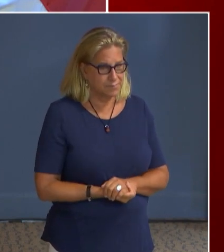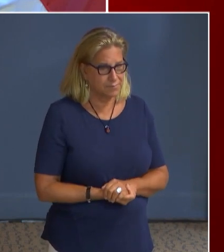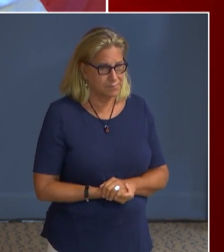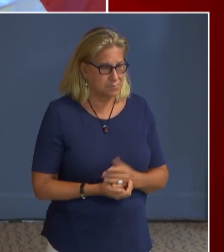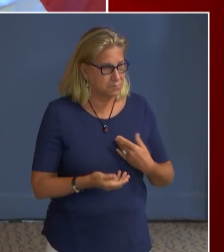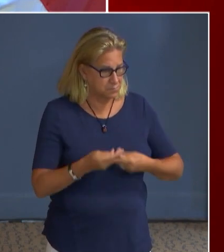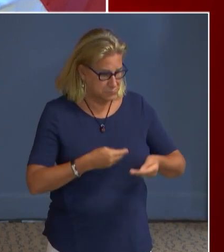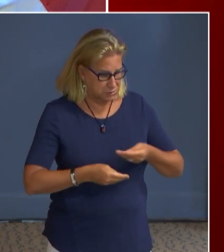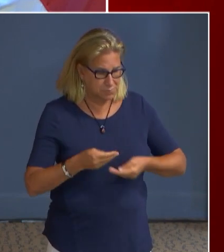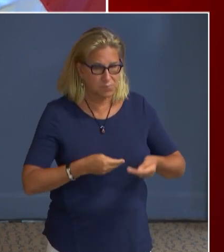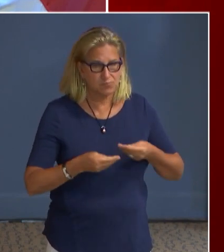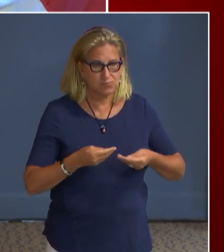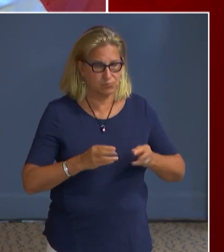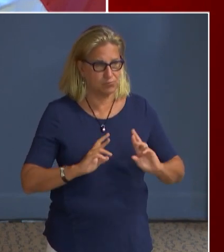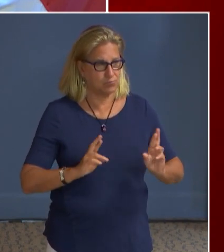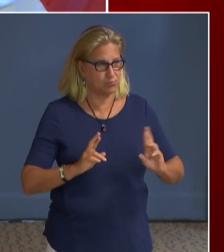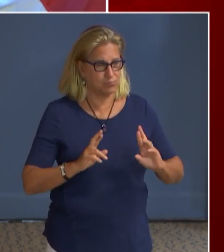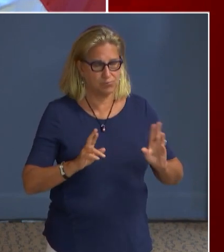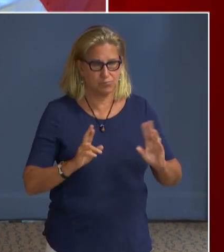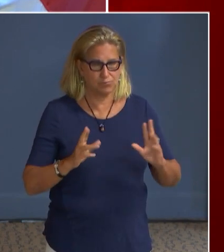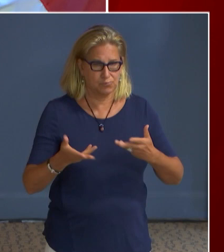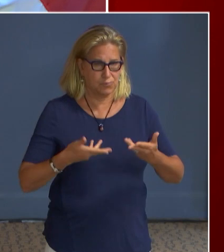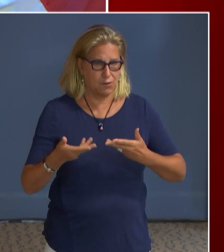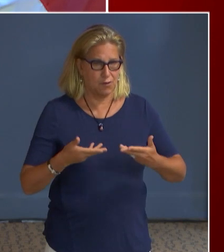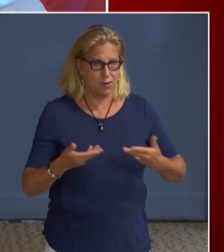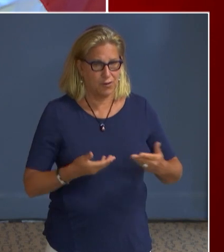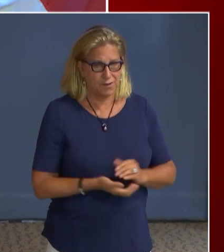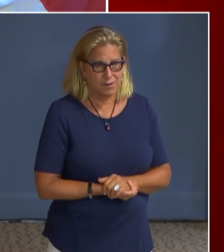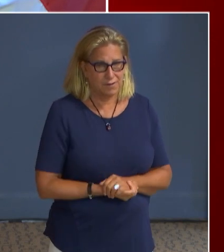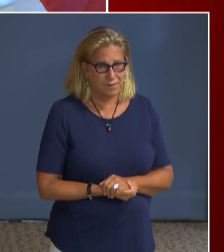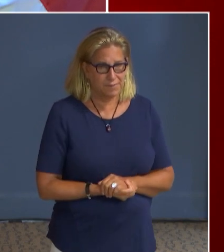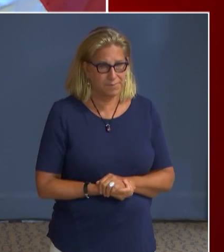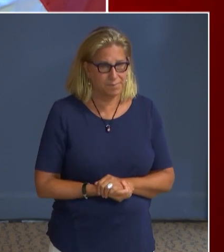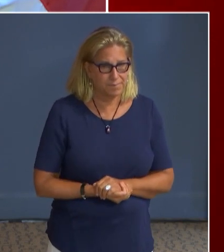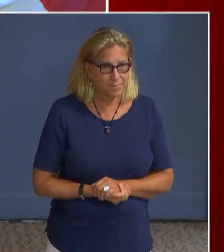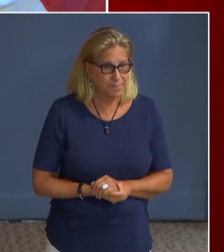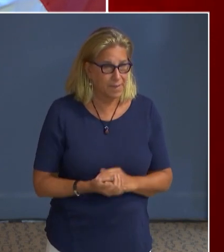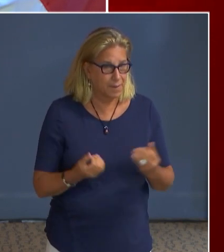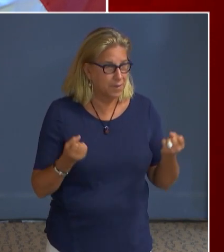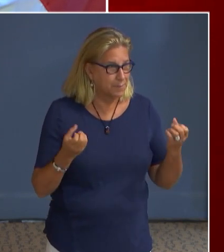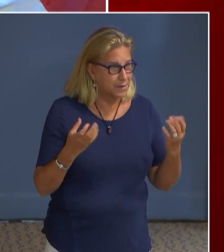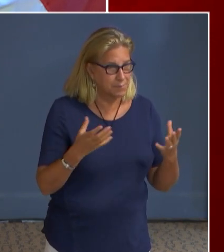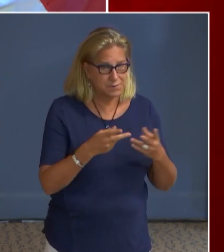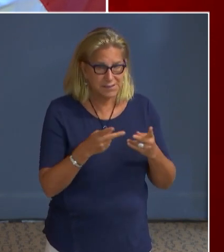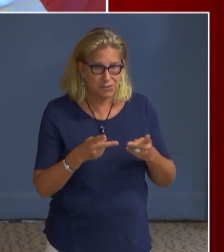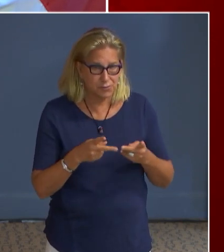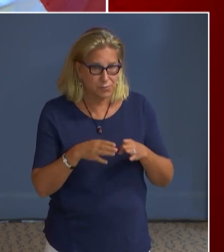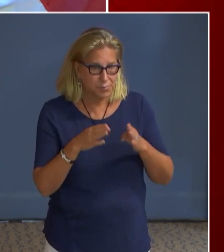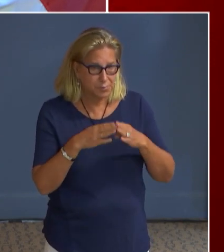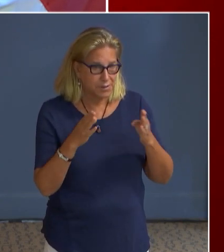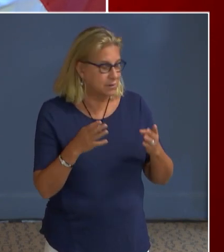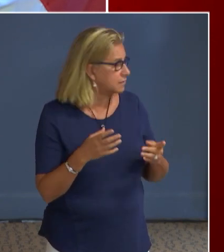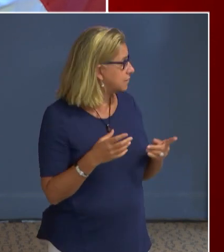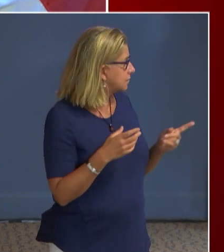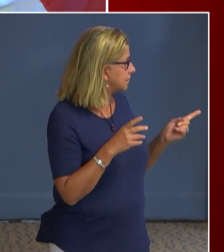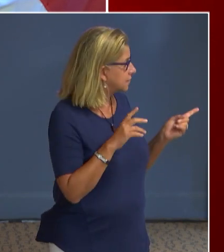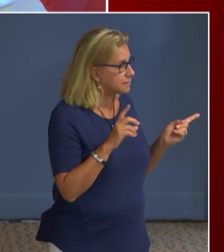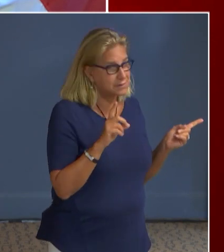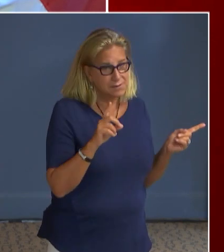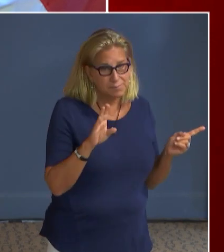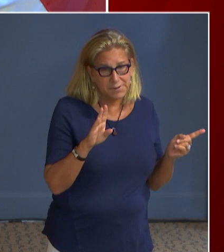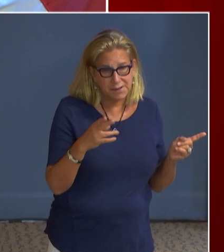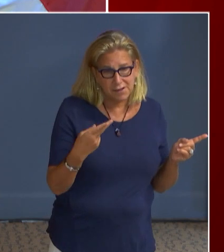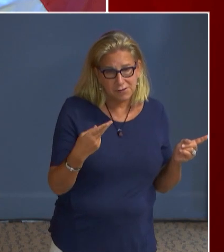the last budget period. And we see new positions in DBH, new positions in DHS,